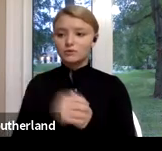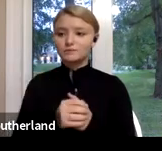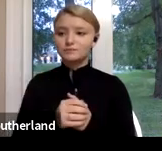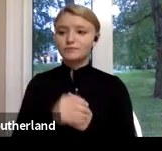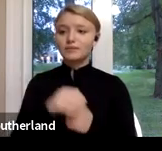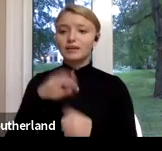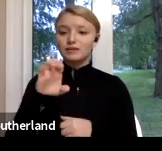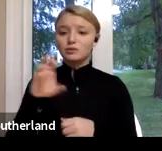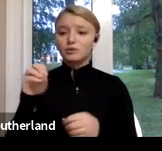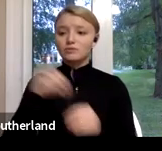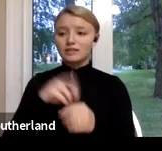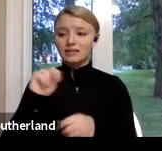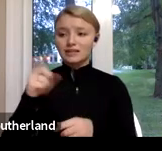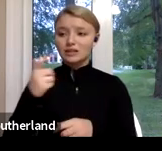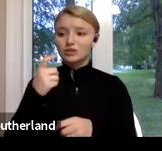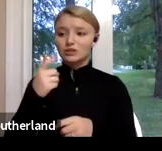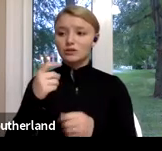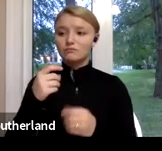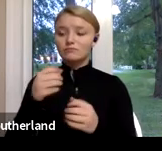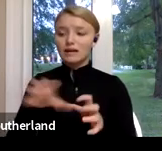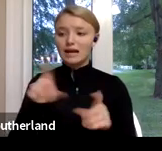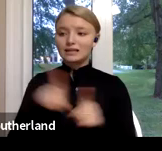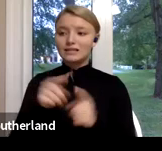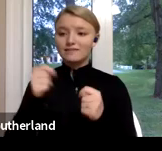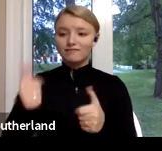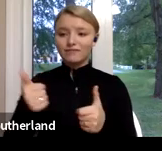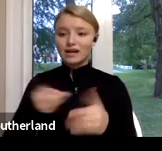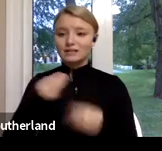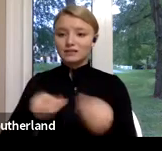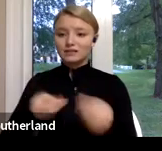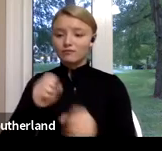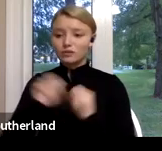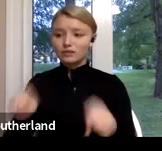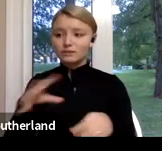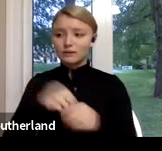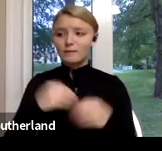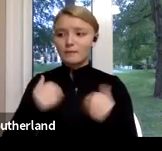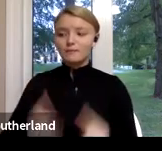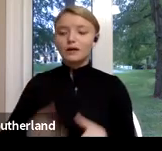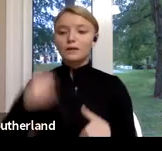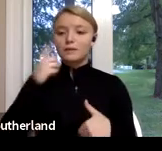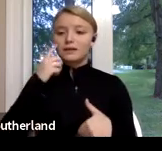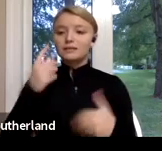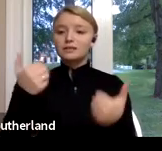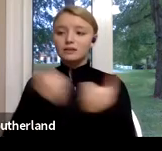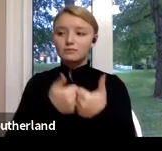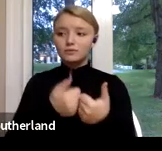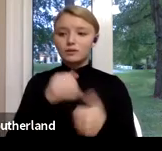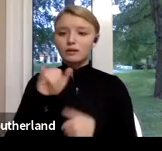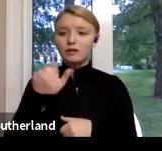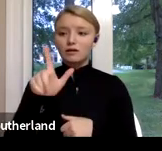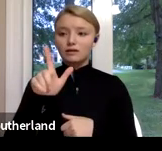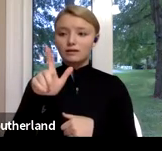body because it's infused with Young Living therapeutic grade essential oils. It increases